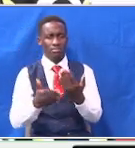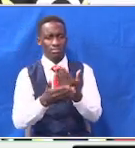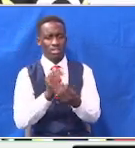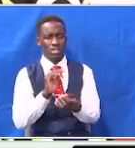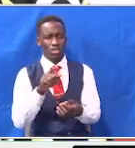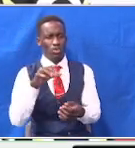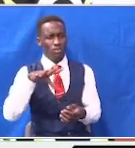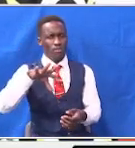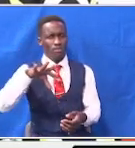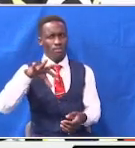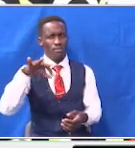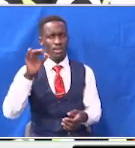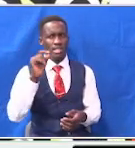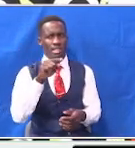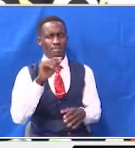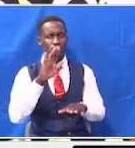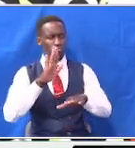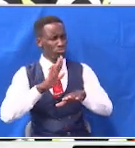measures